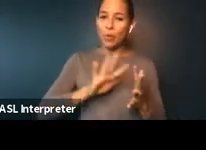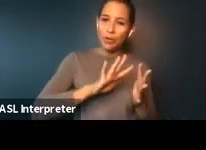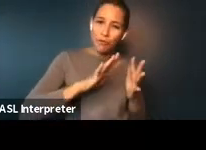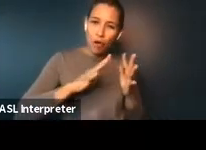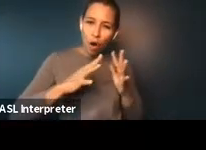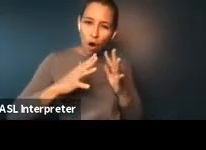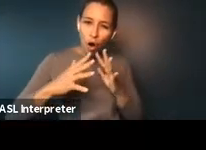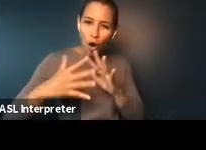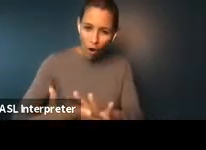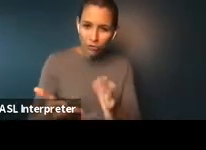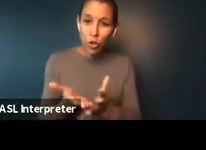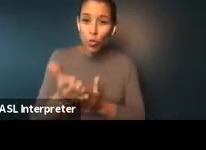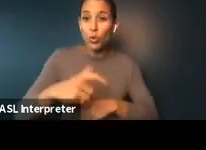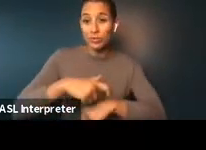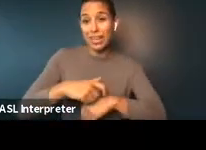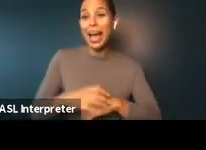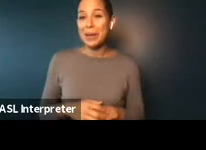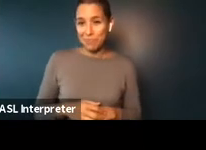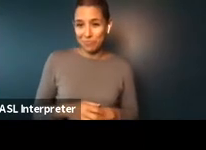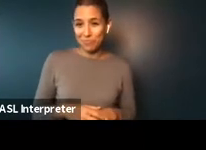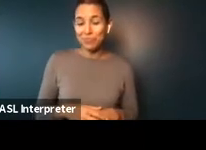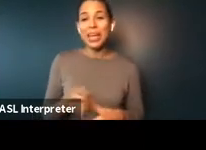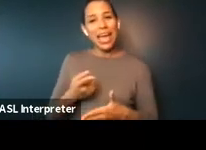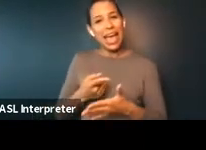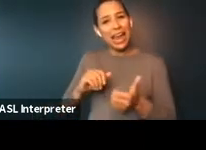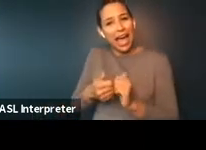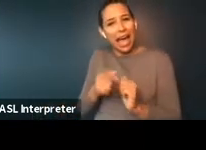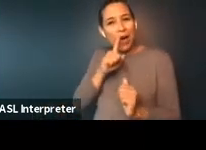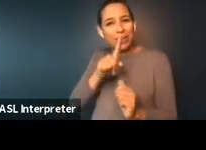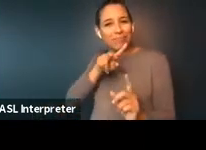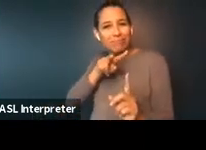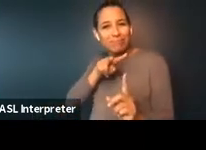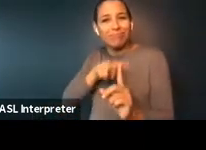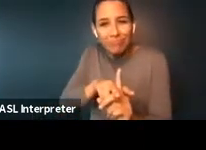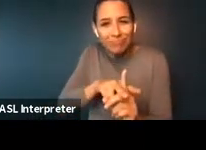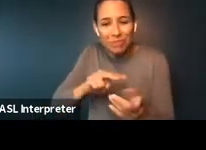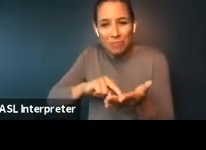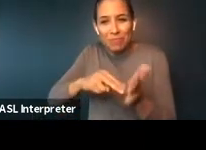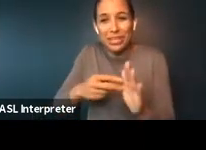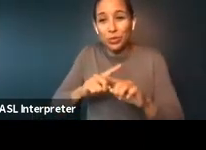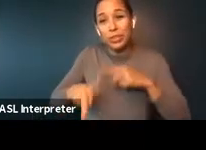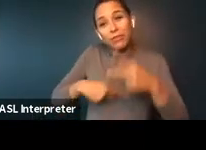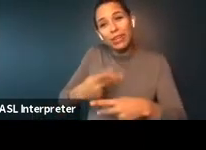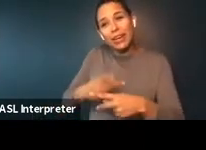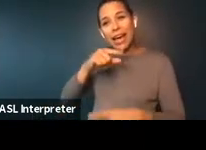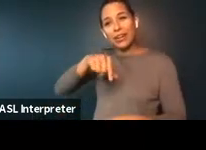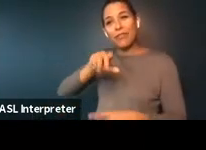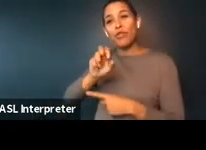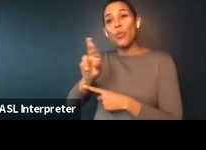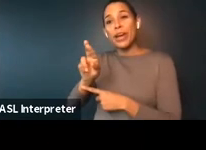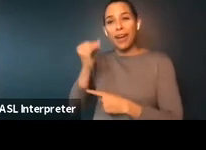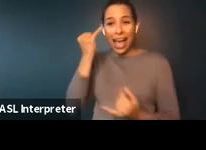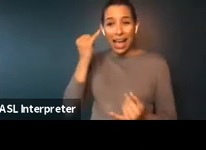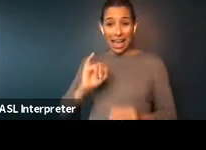they constitute different queer identities, but also how much and how frequently they change. So